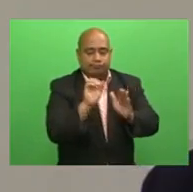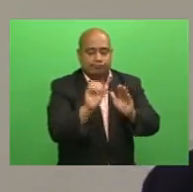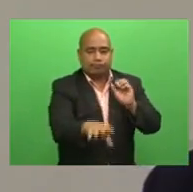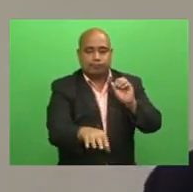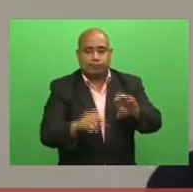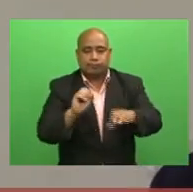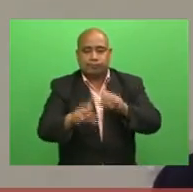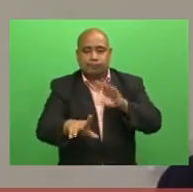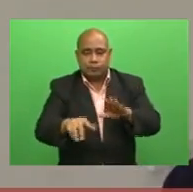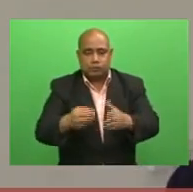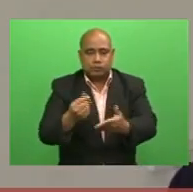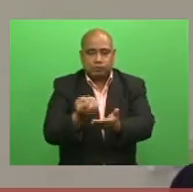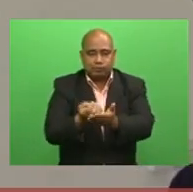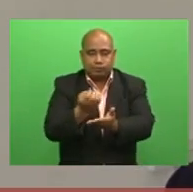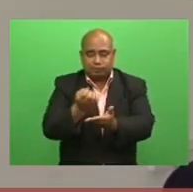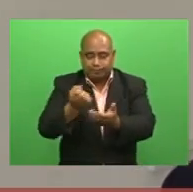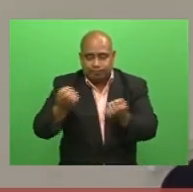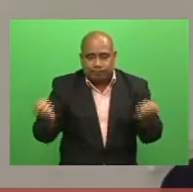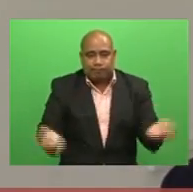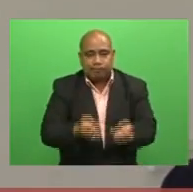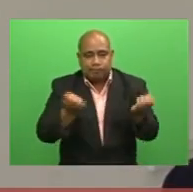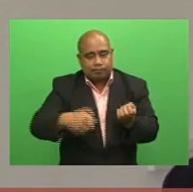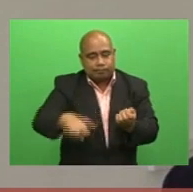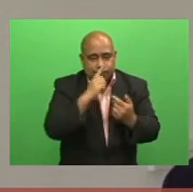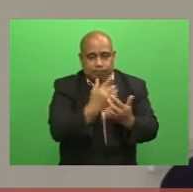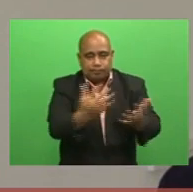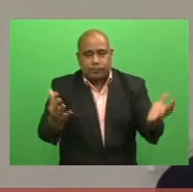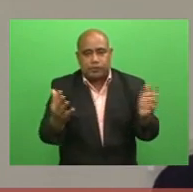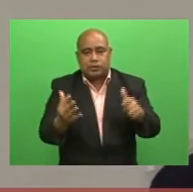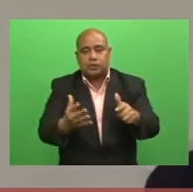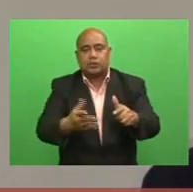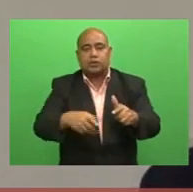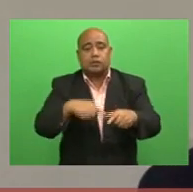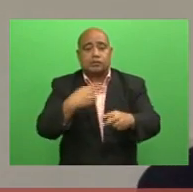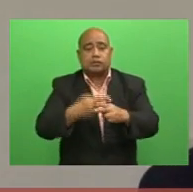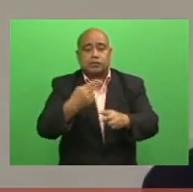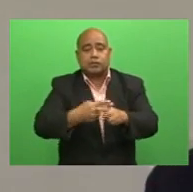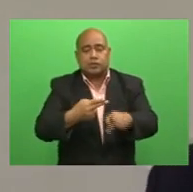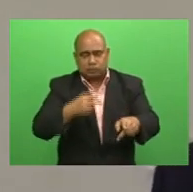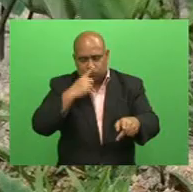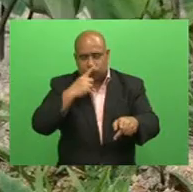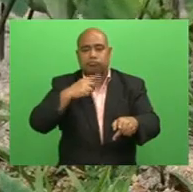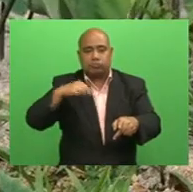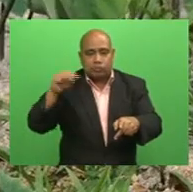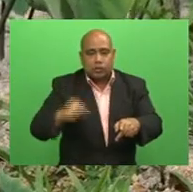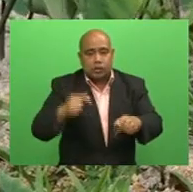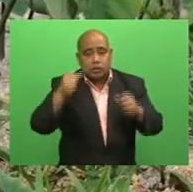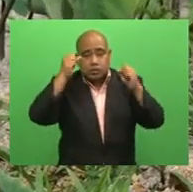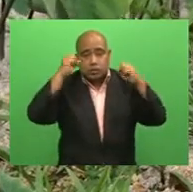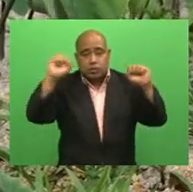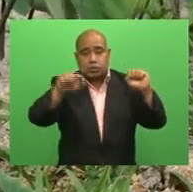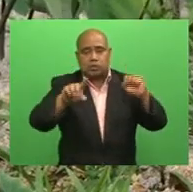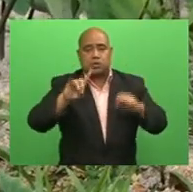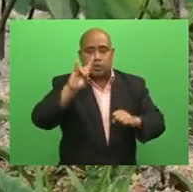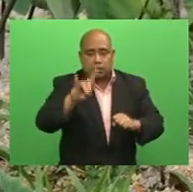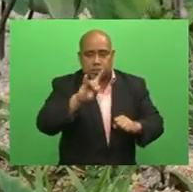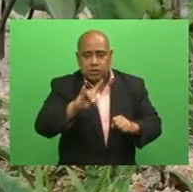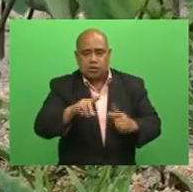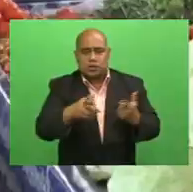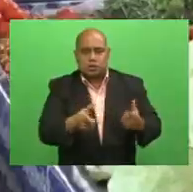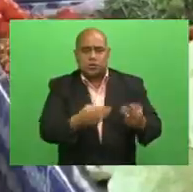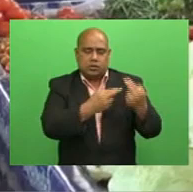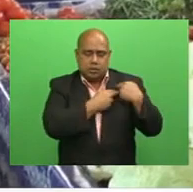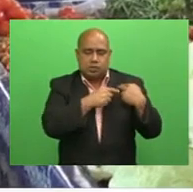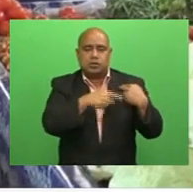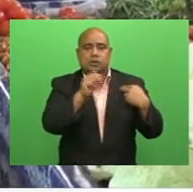at the moment, but similarly, livestock also has a significant role to play in Fiji. We are self-sustainable when it